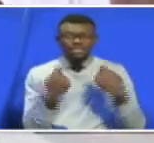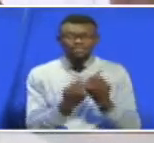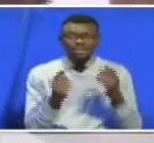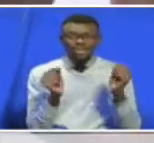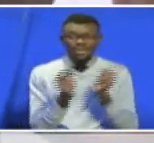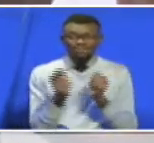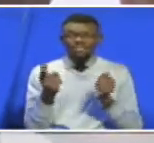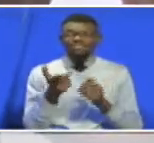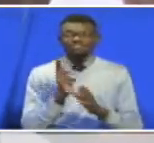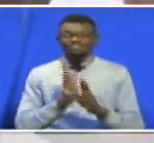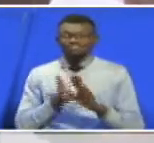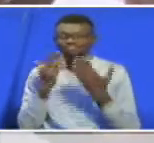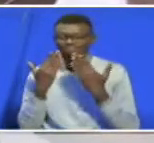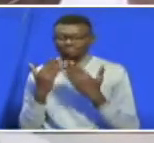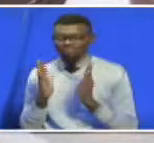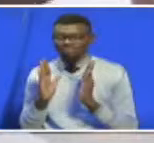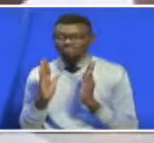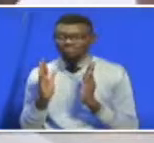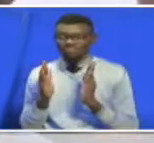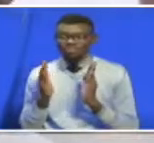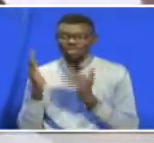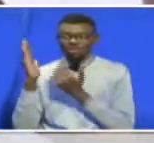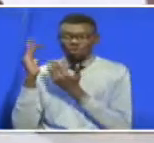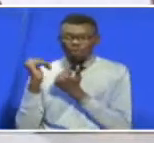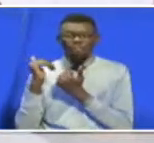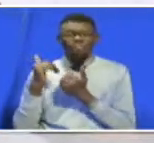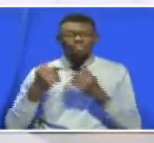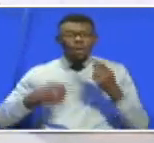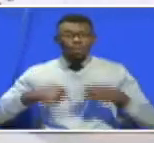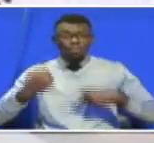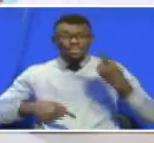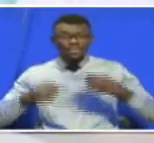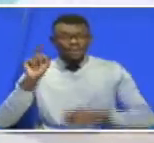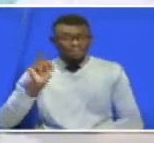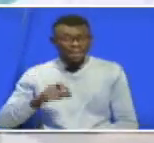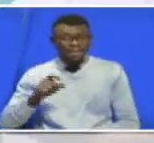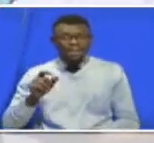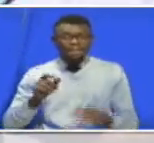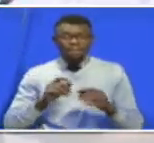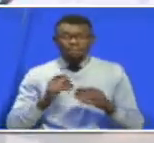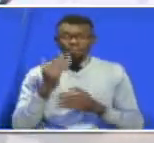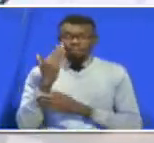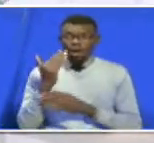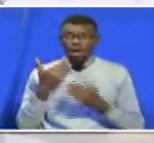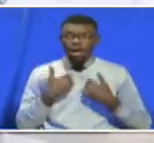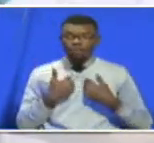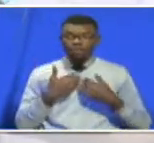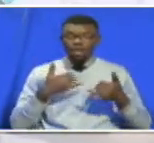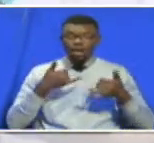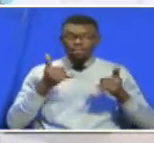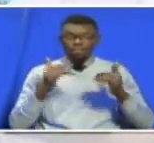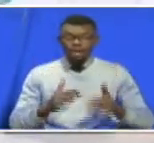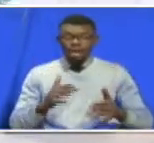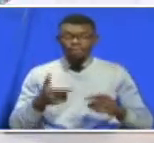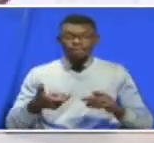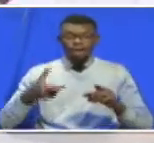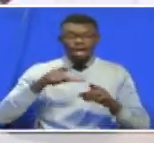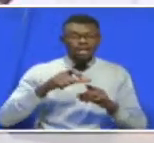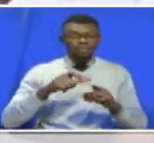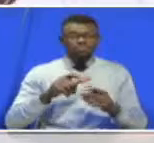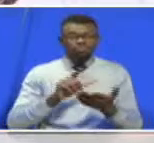We hope that the competition is going to be highly competitive due to the fact that we have increased number of players, both foreign and